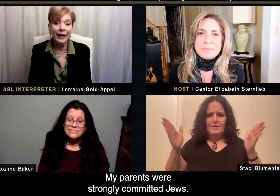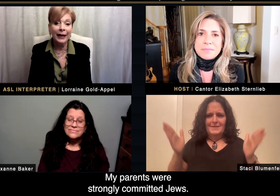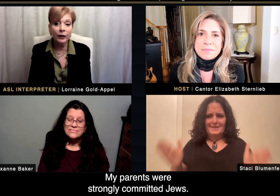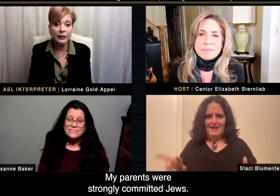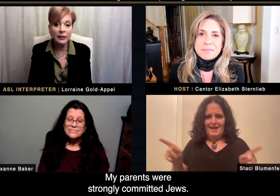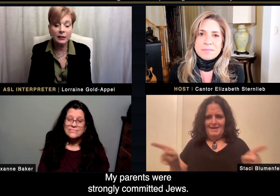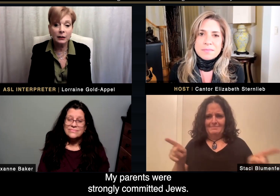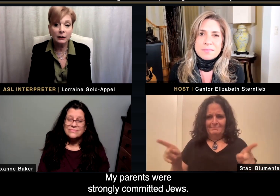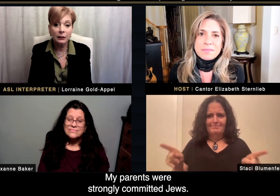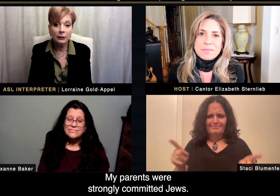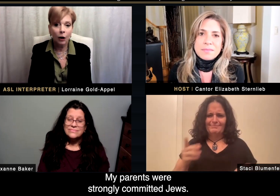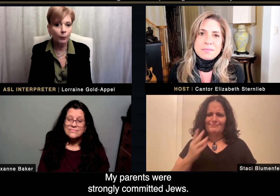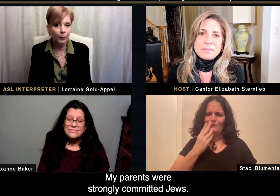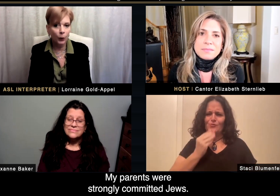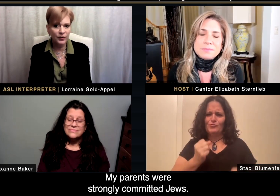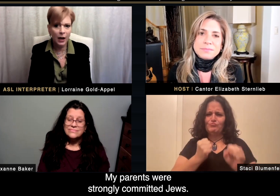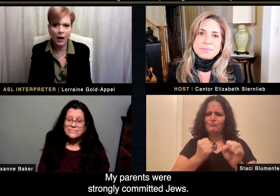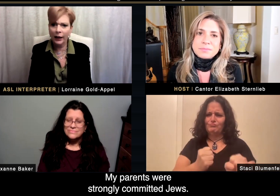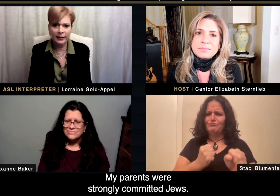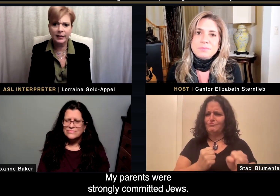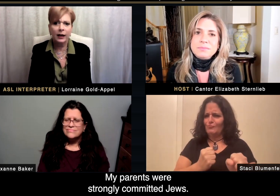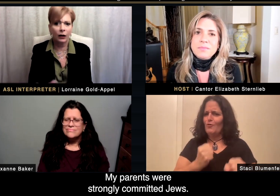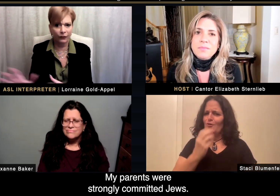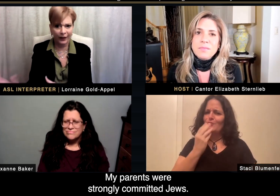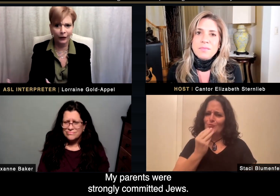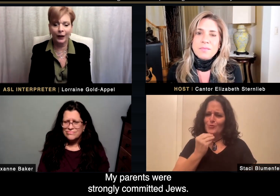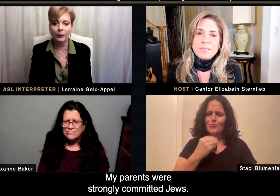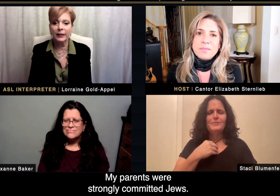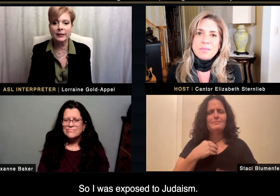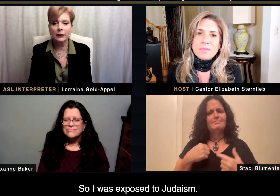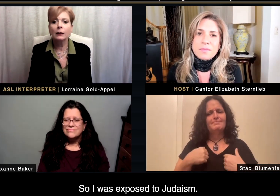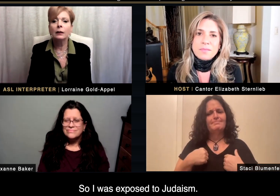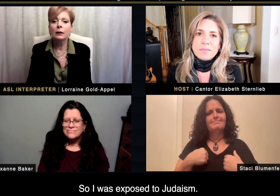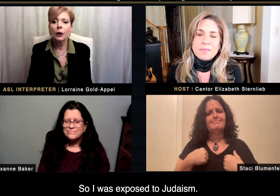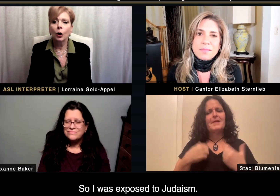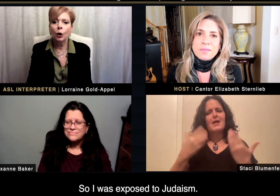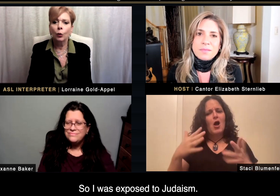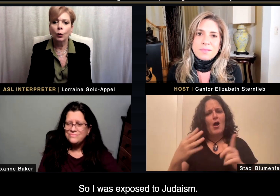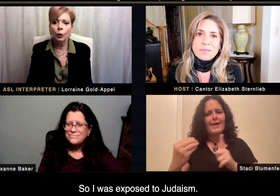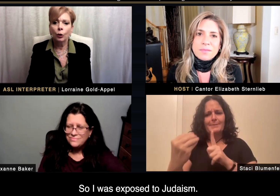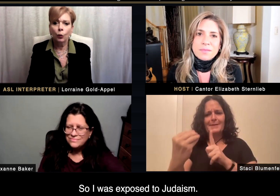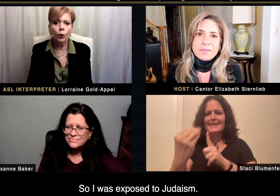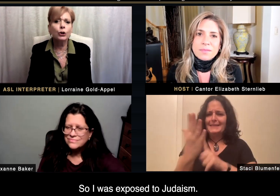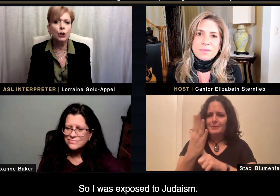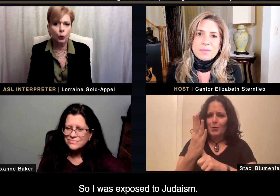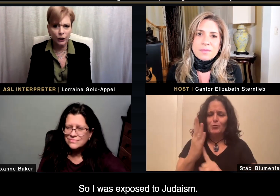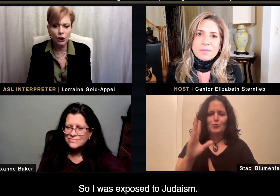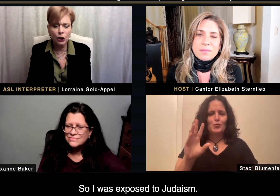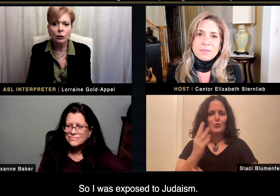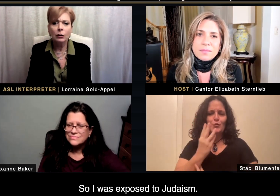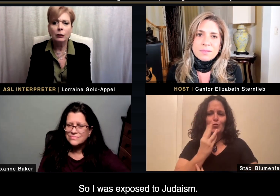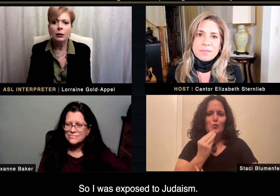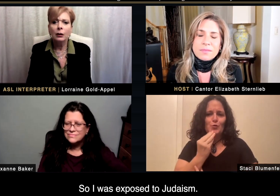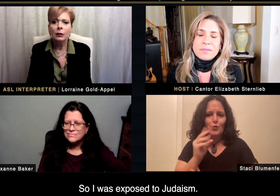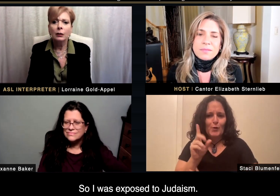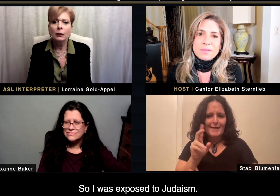My parents, on both sides of their families, were